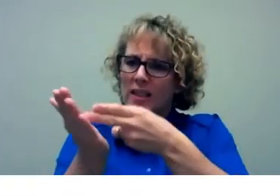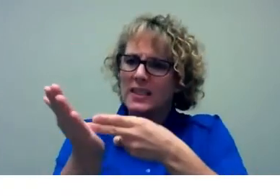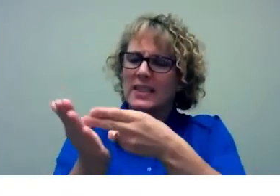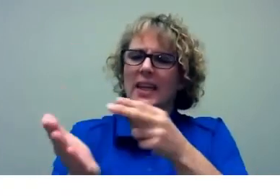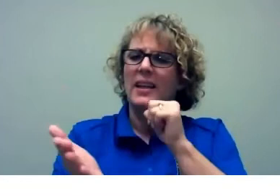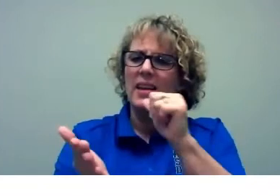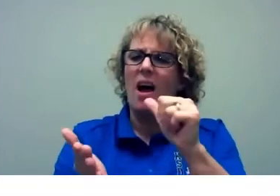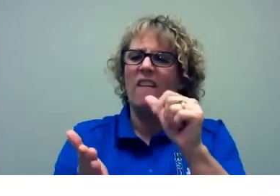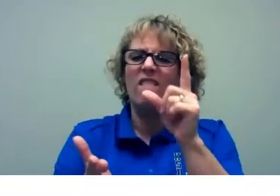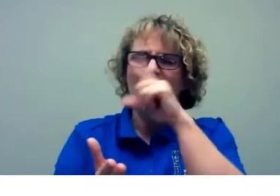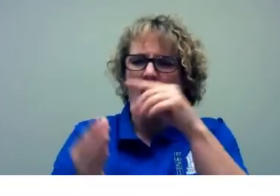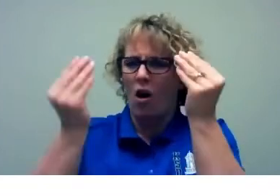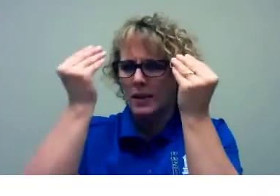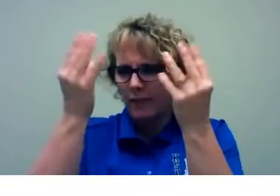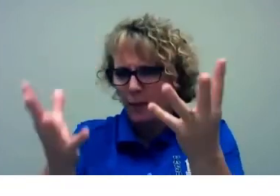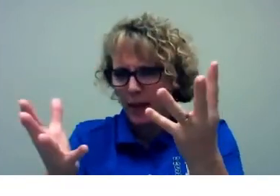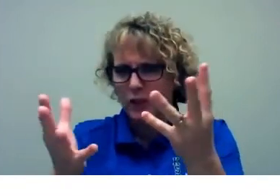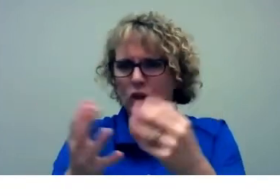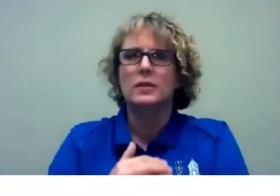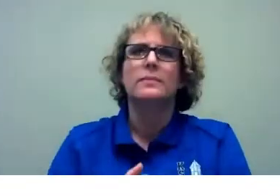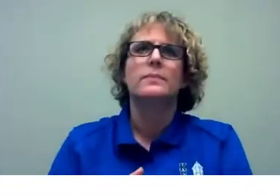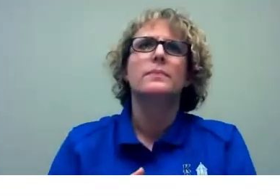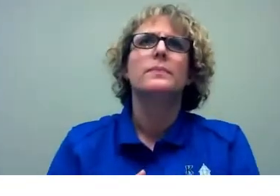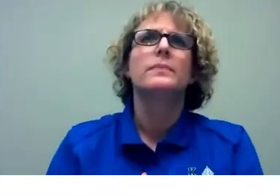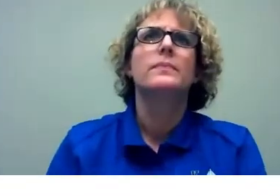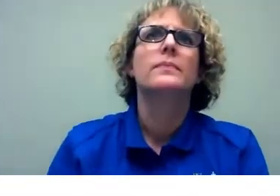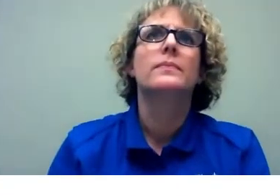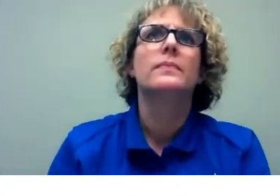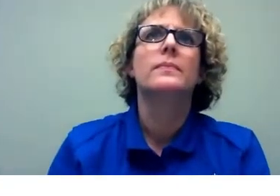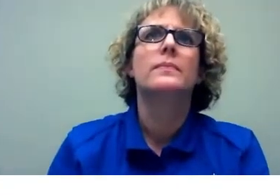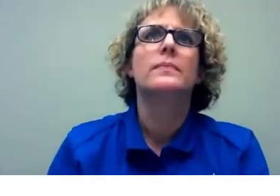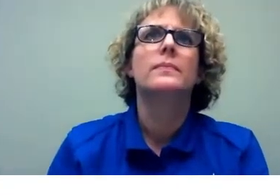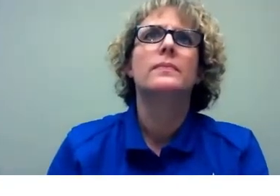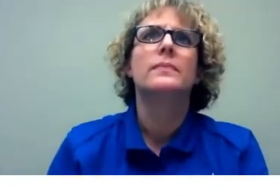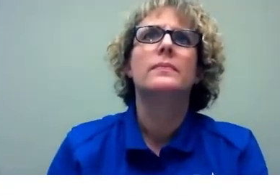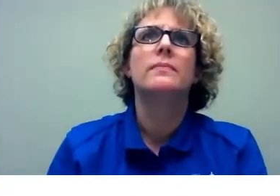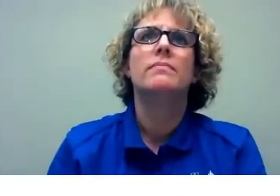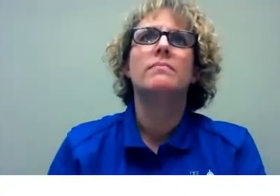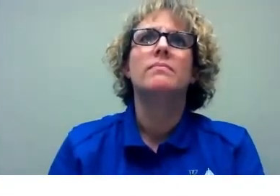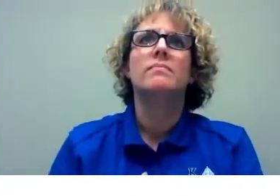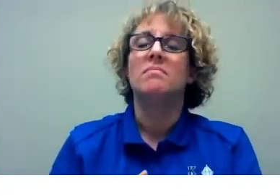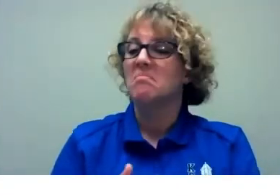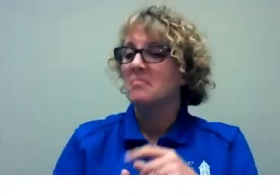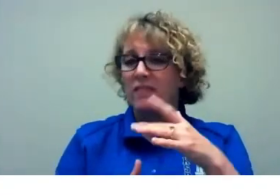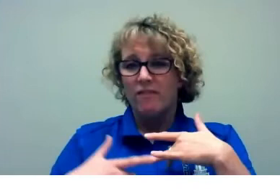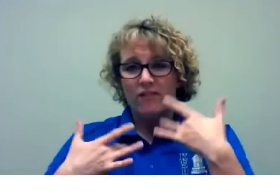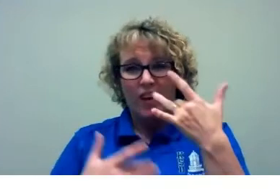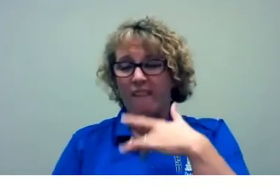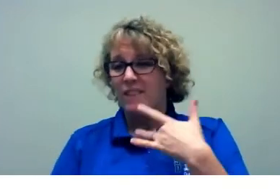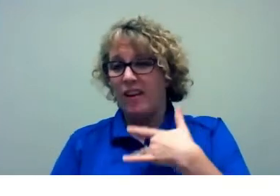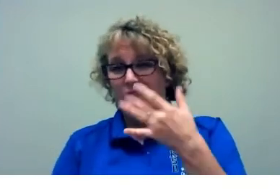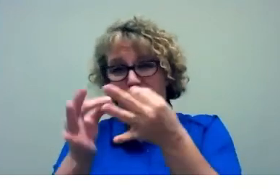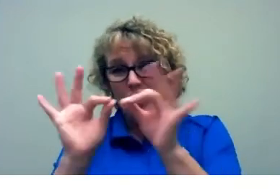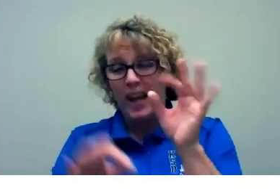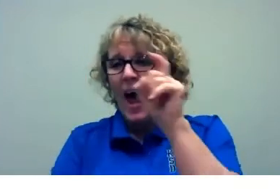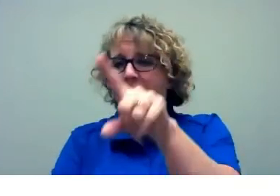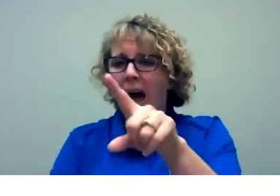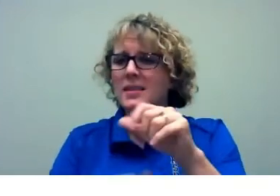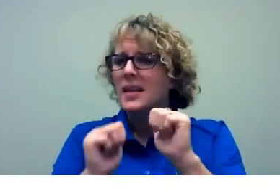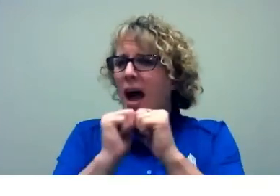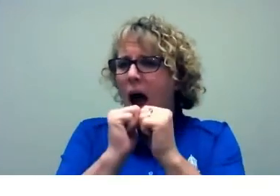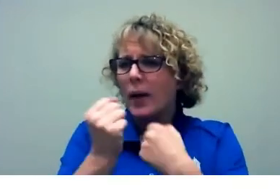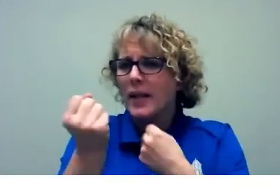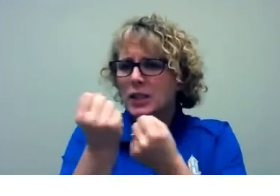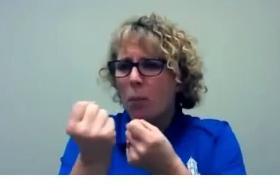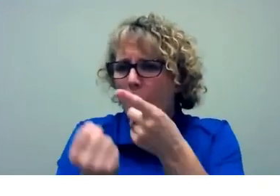You can keep your information brief, but be sure that your information that you give is honest and that you're not